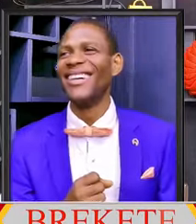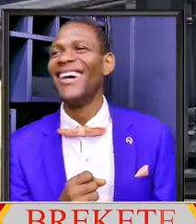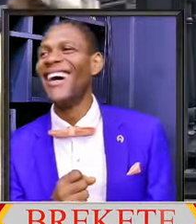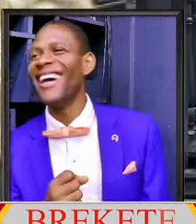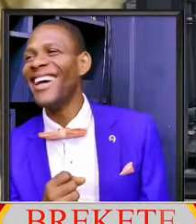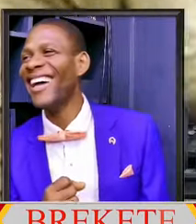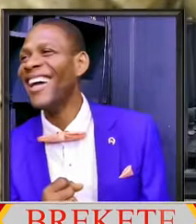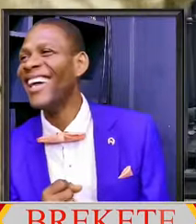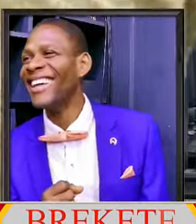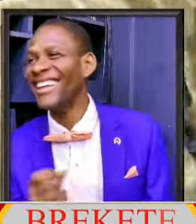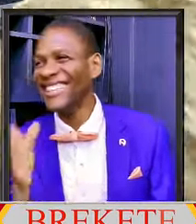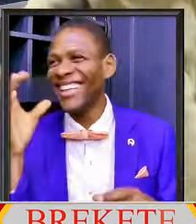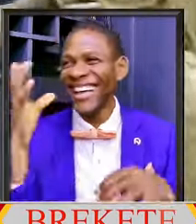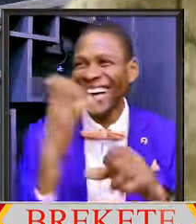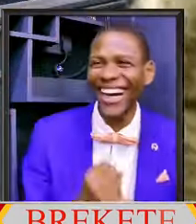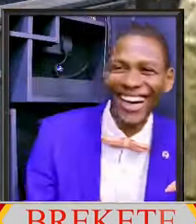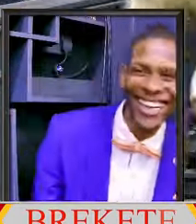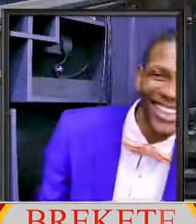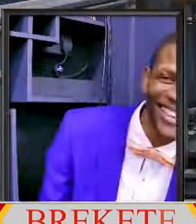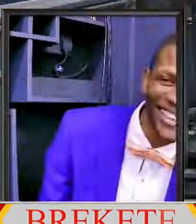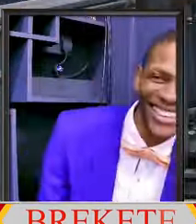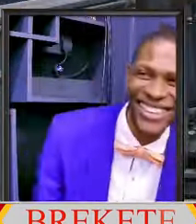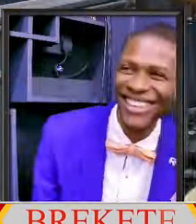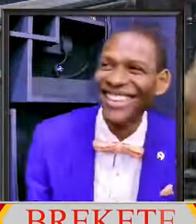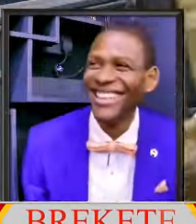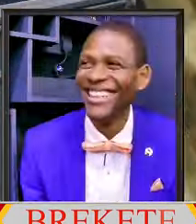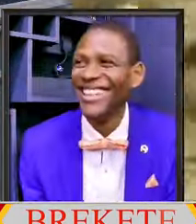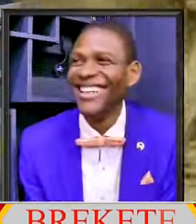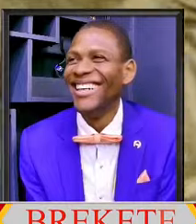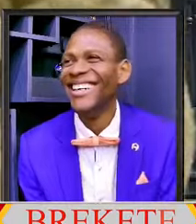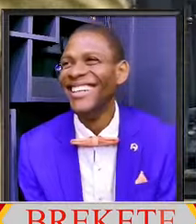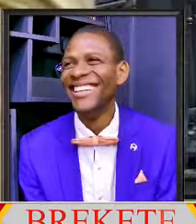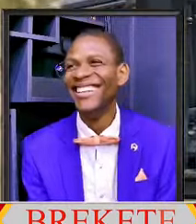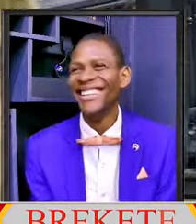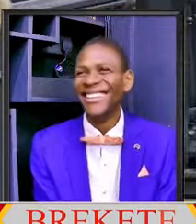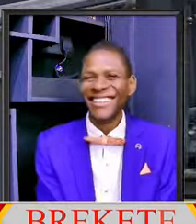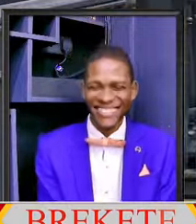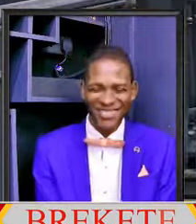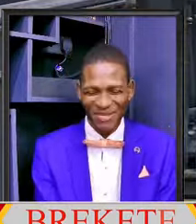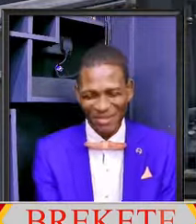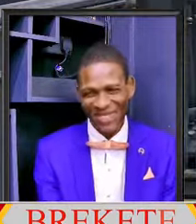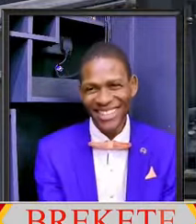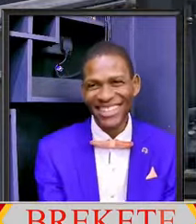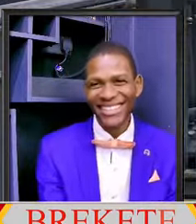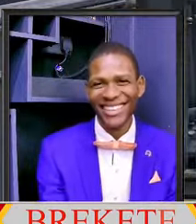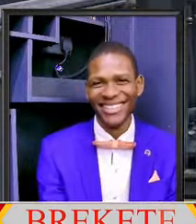Some. Yeah. Yeah.